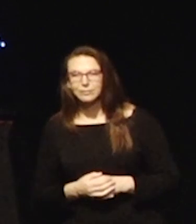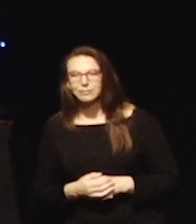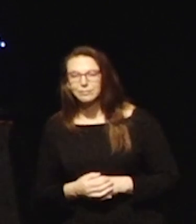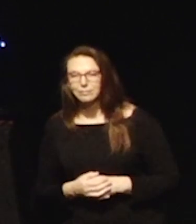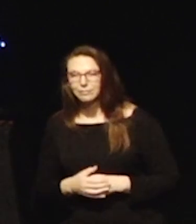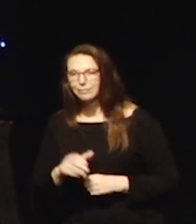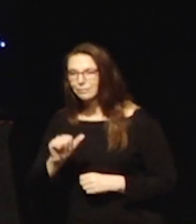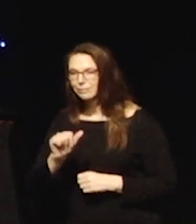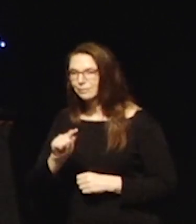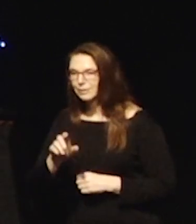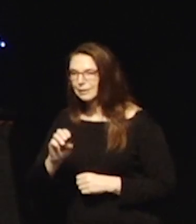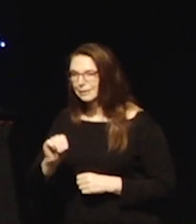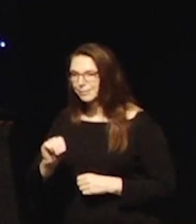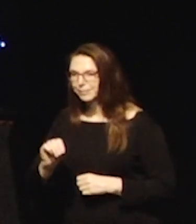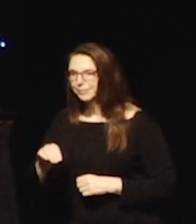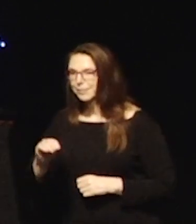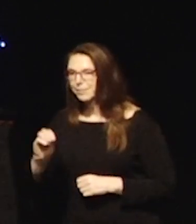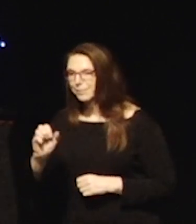Atin and Mei Mehra,